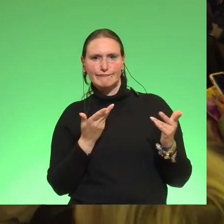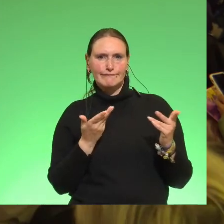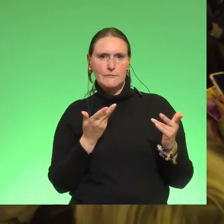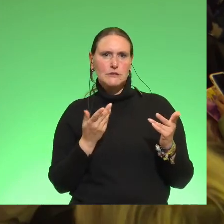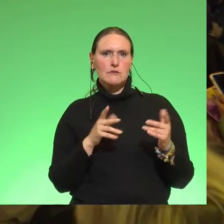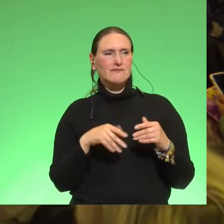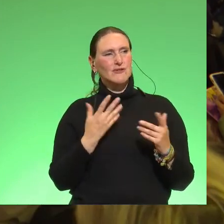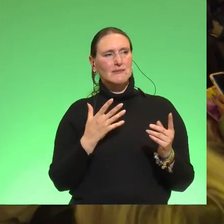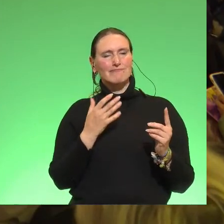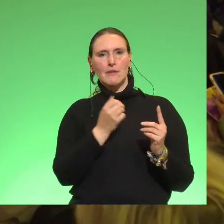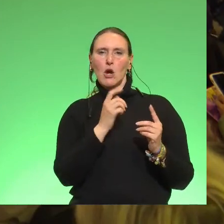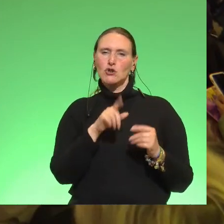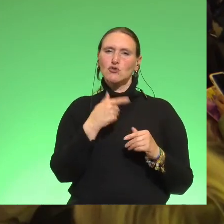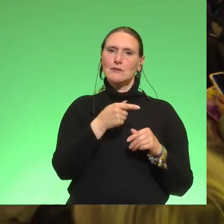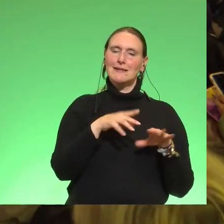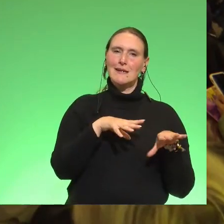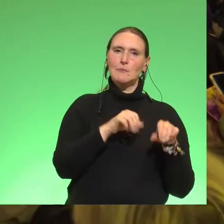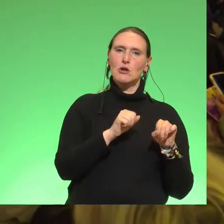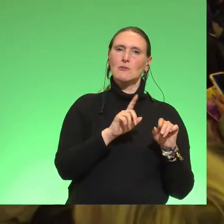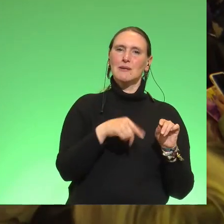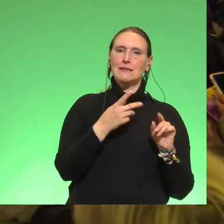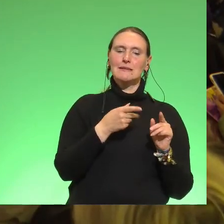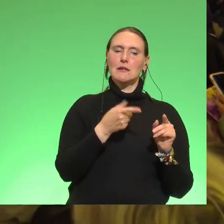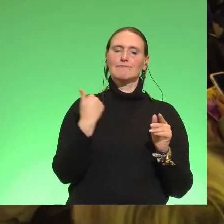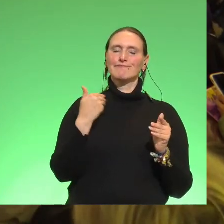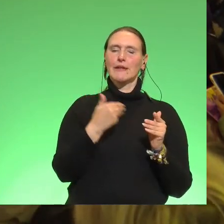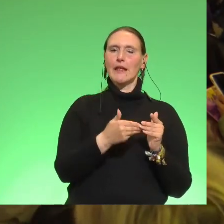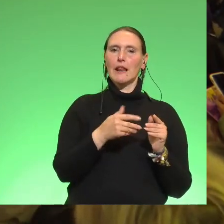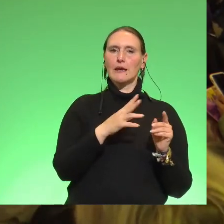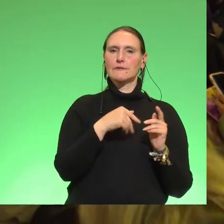it's something to be considered at least. And I think it's a very, very